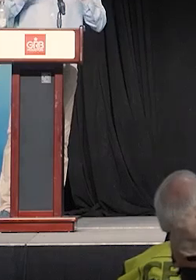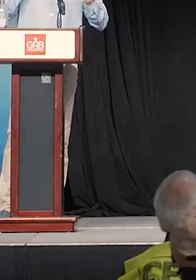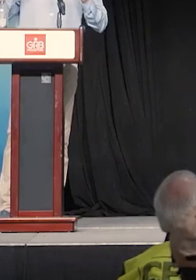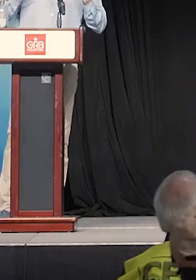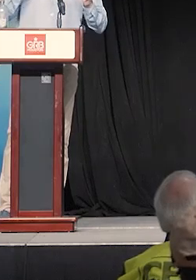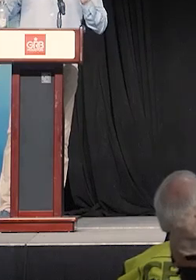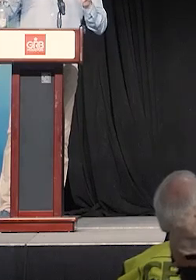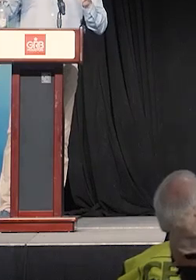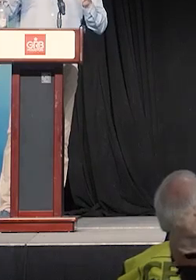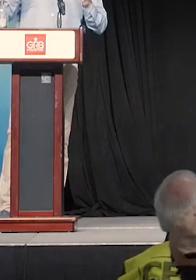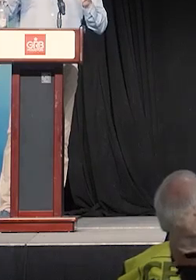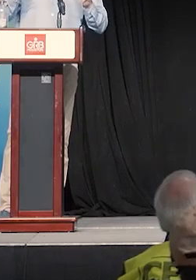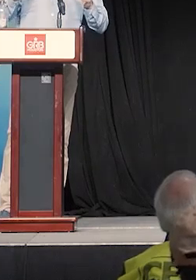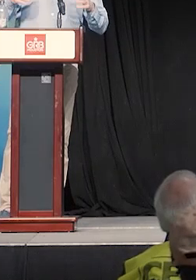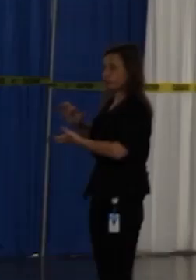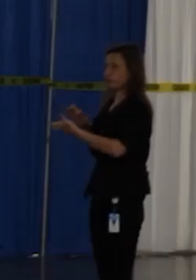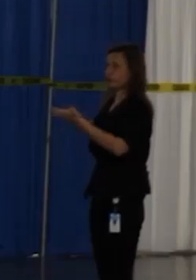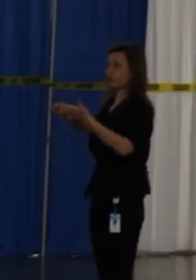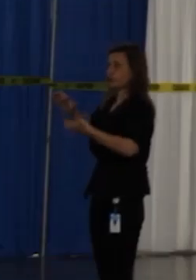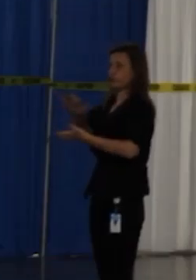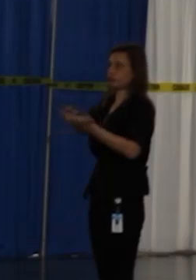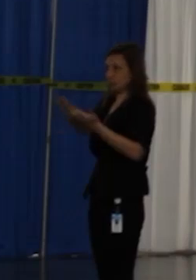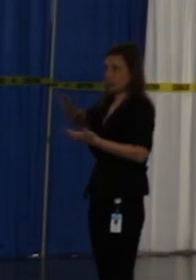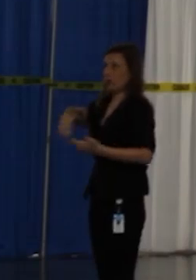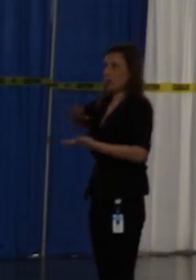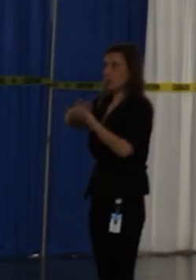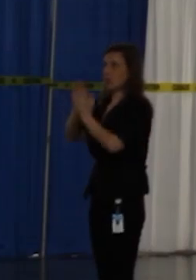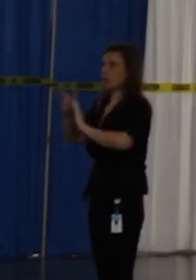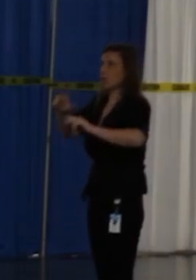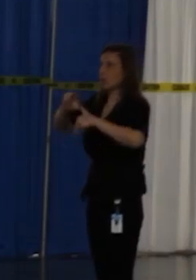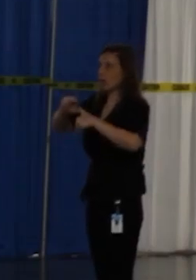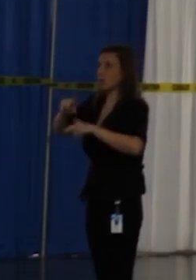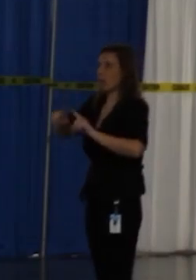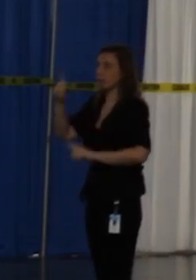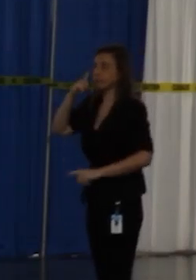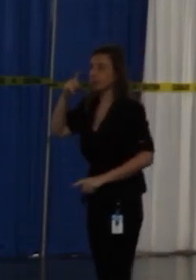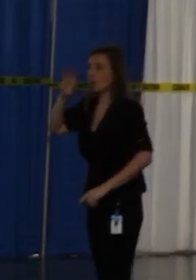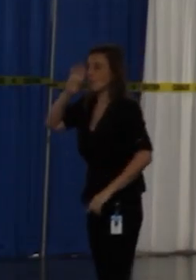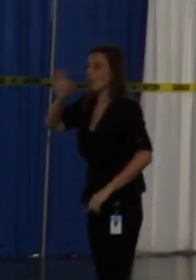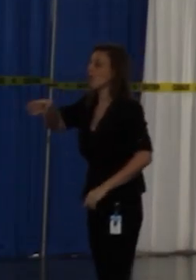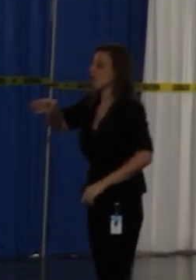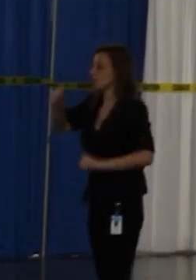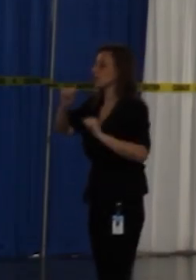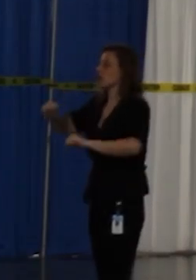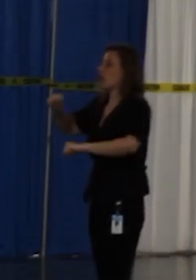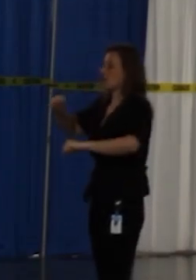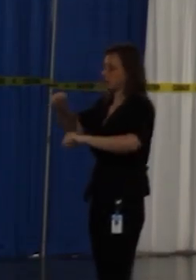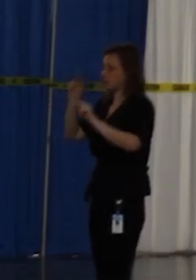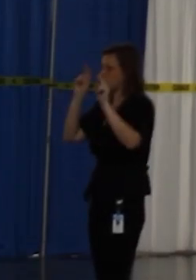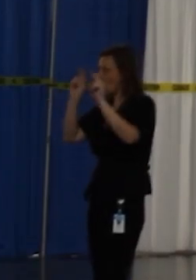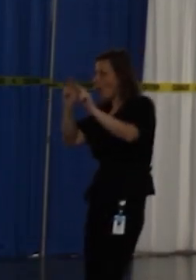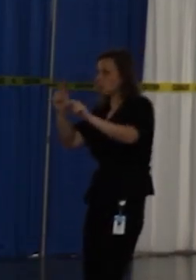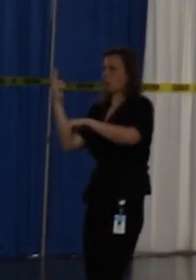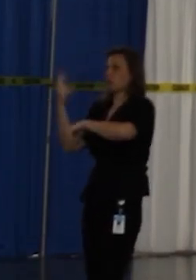tropical cyclone hasn't quite gotten its act together, but the expectation is it will. So the forecast goes out 3 days ahead. So I think